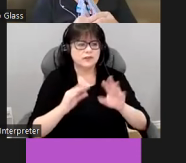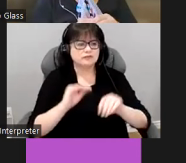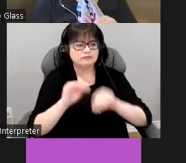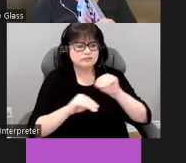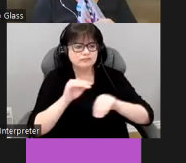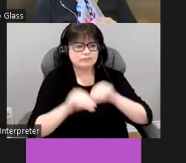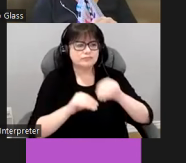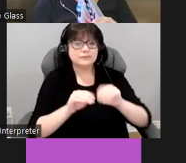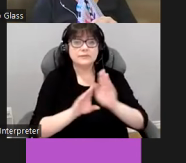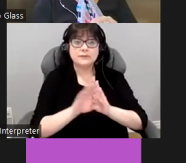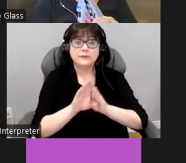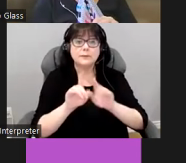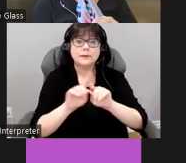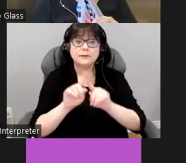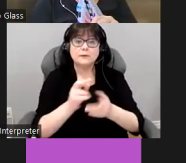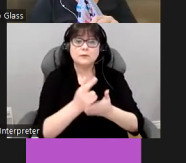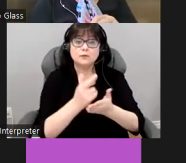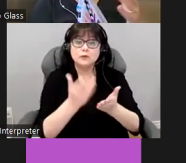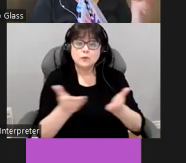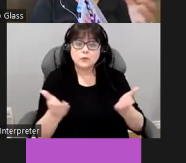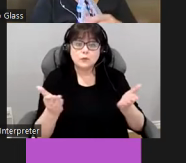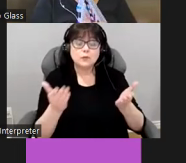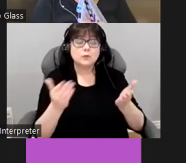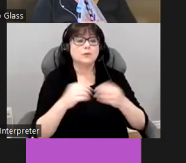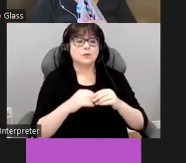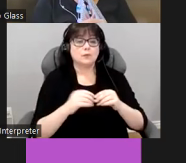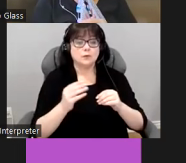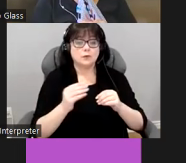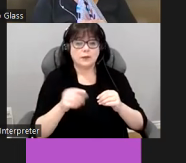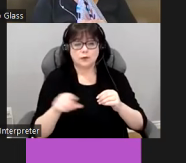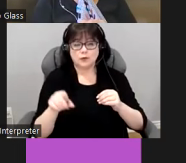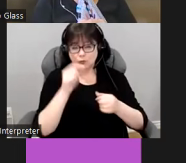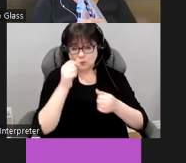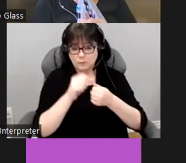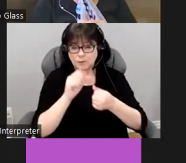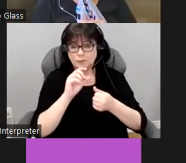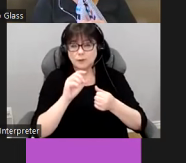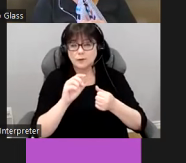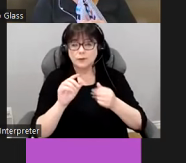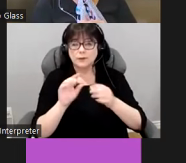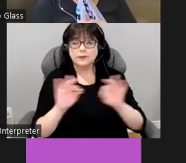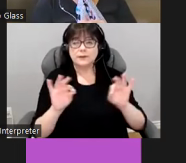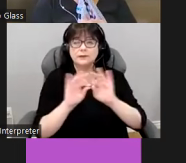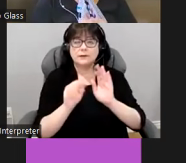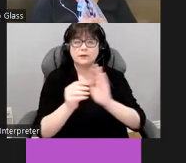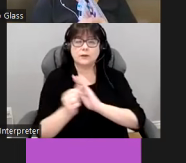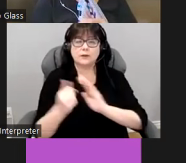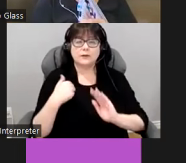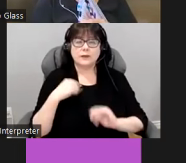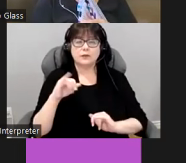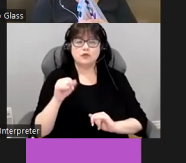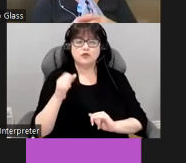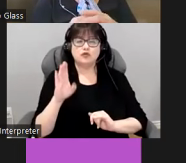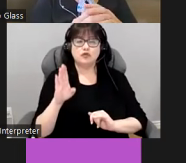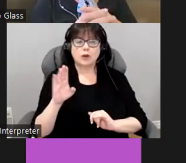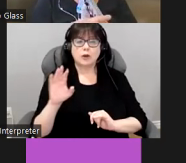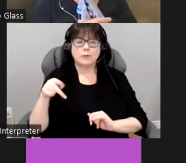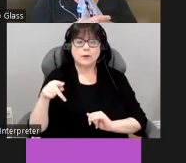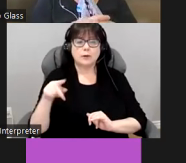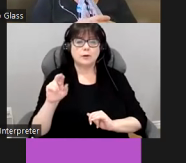resources and into developing what many of you will remember as the essential skills job profiles. And so it was